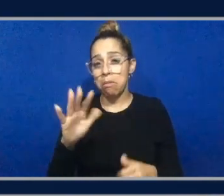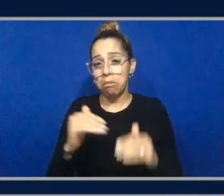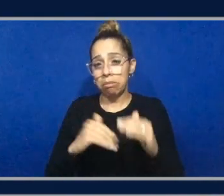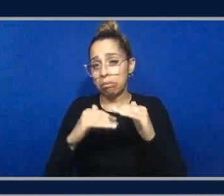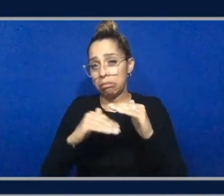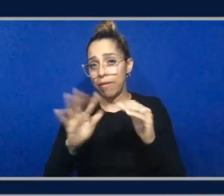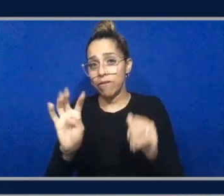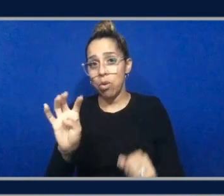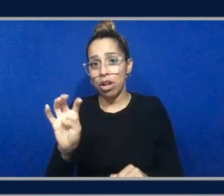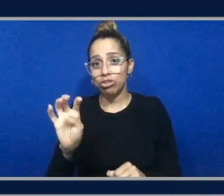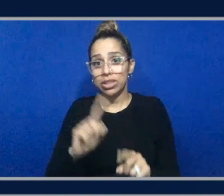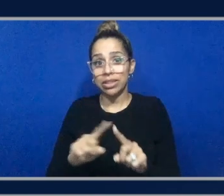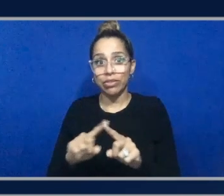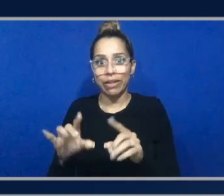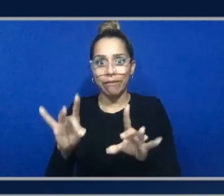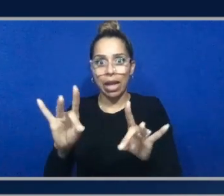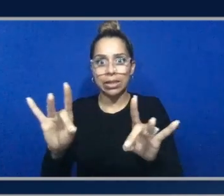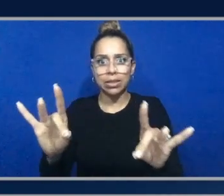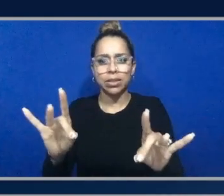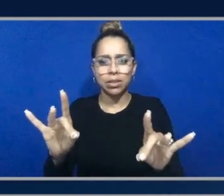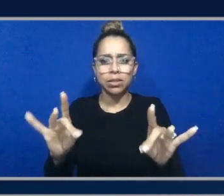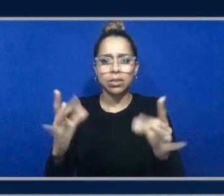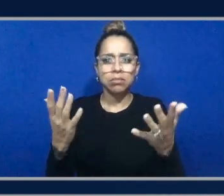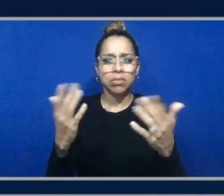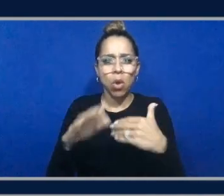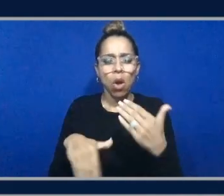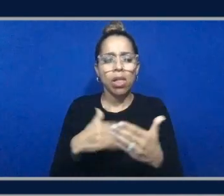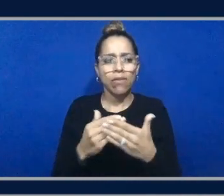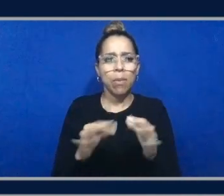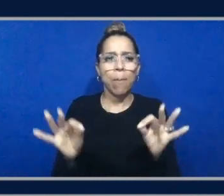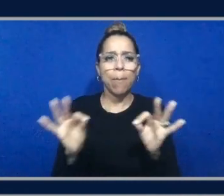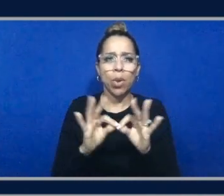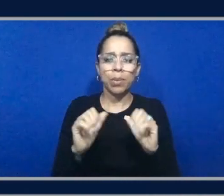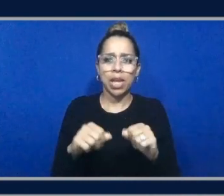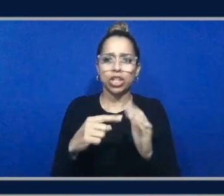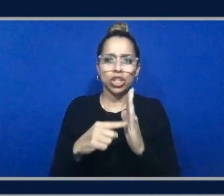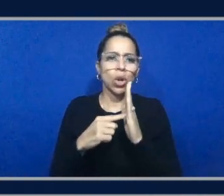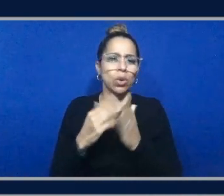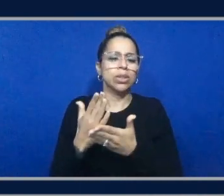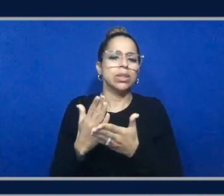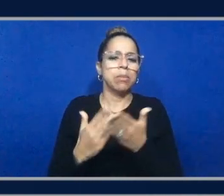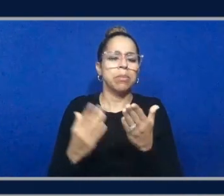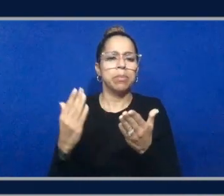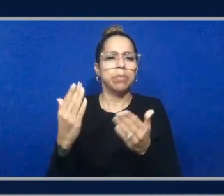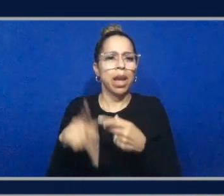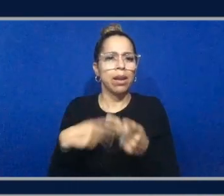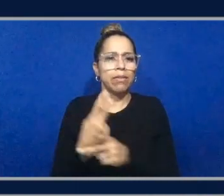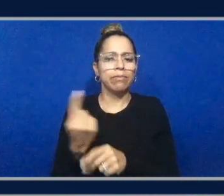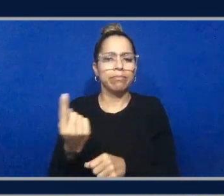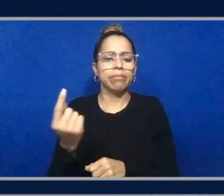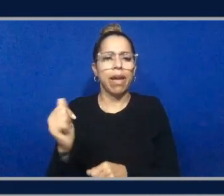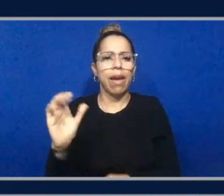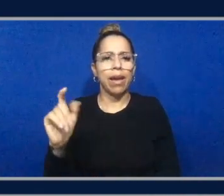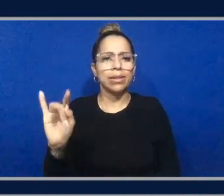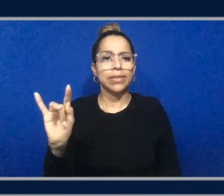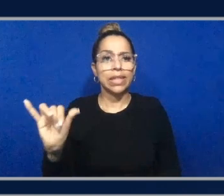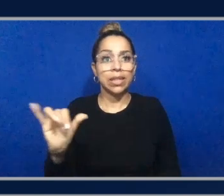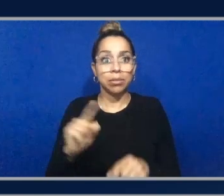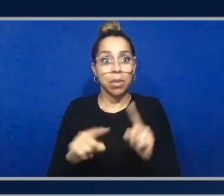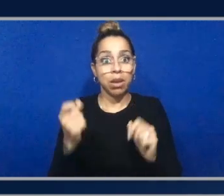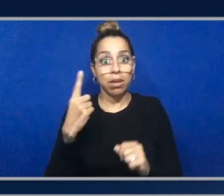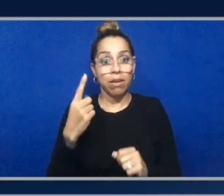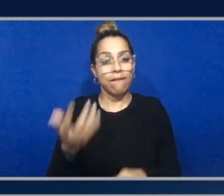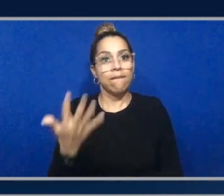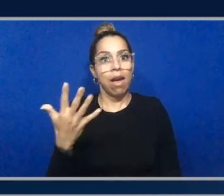And all of them are important and can indicate some sort of activity, but you only have 5 attack sequences over the past 30